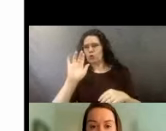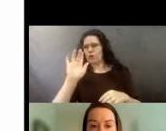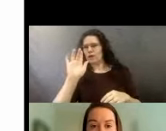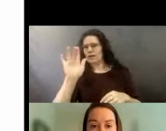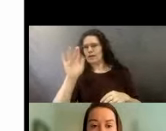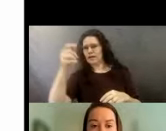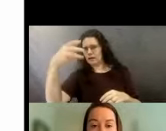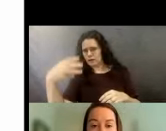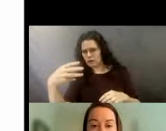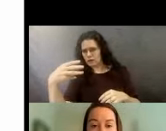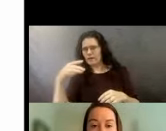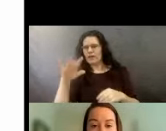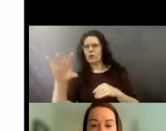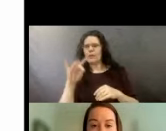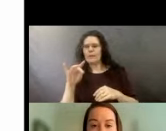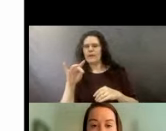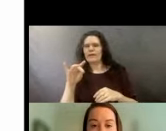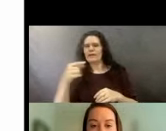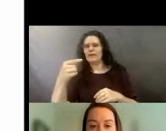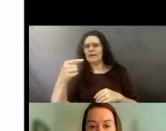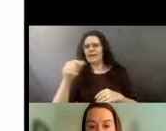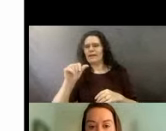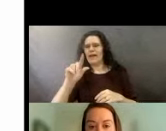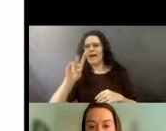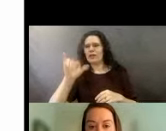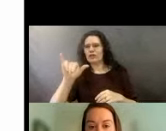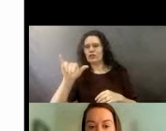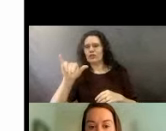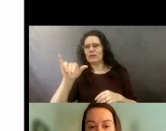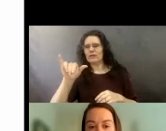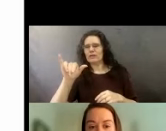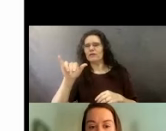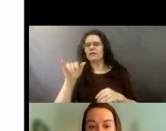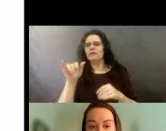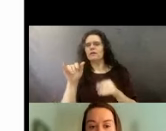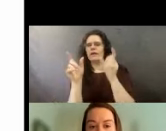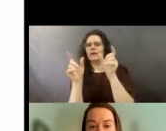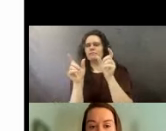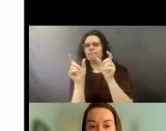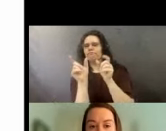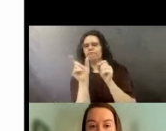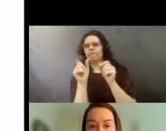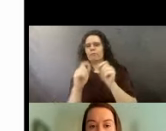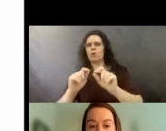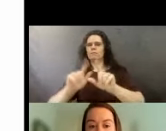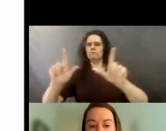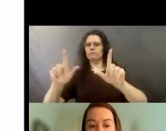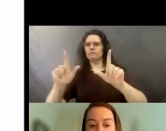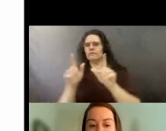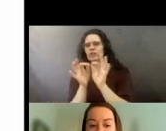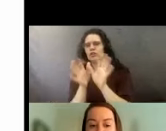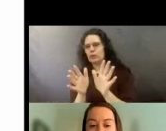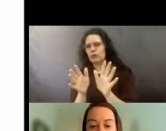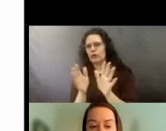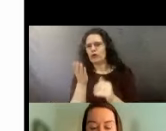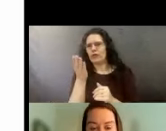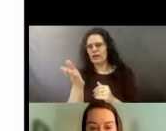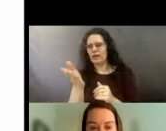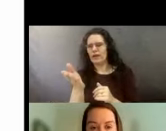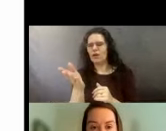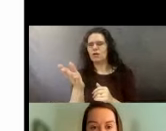to side-by-side gallery settings so that you can see our ASL interpreters today. They will remain on